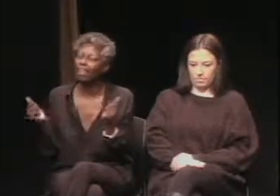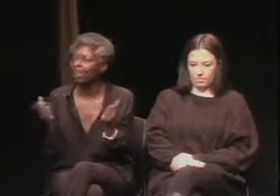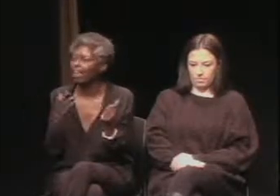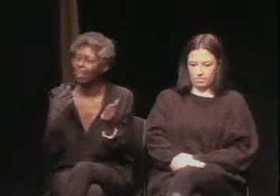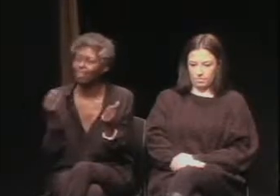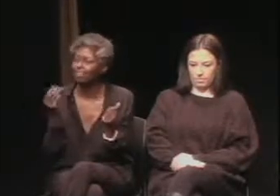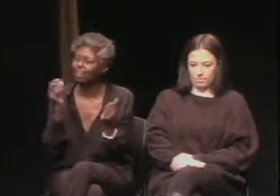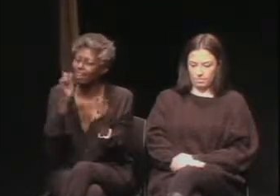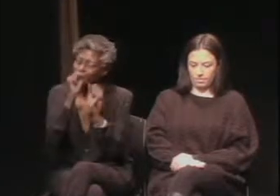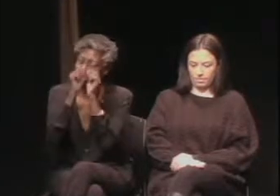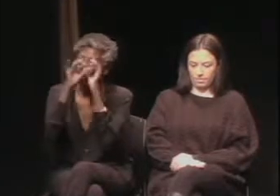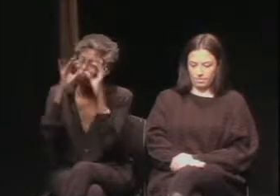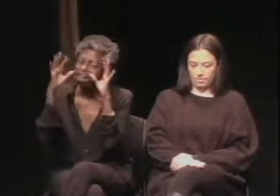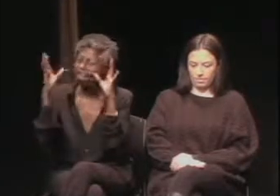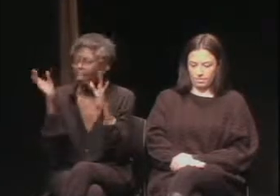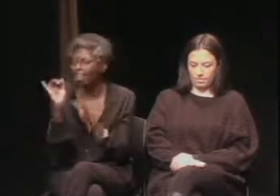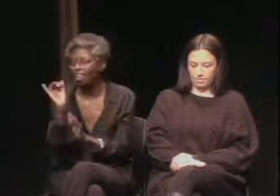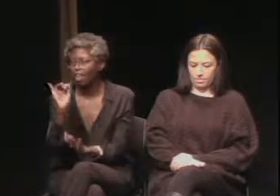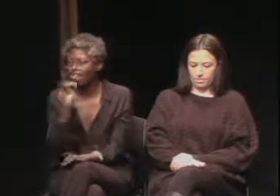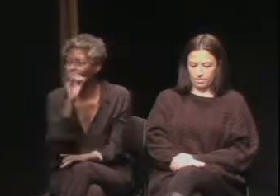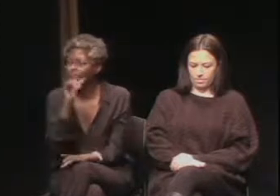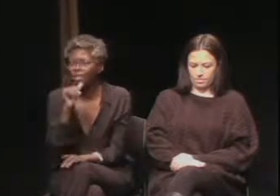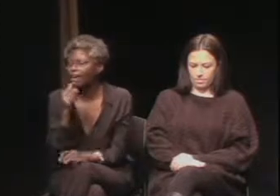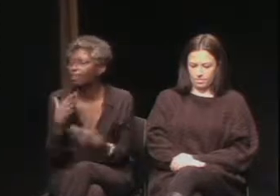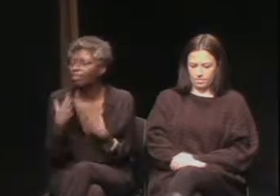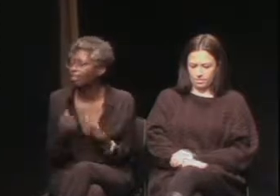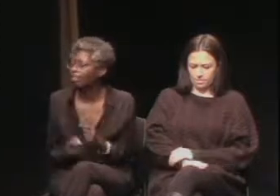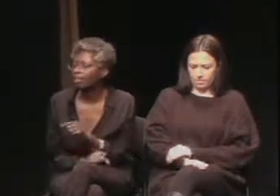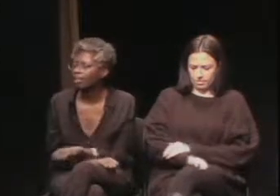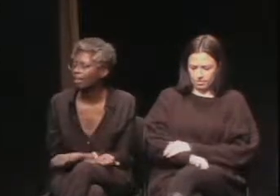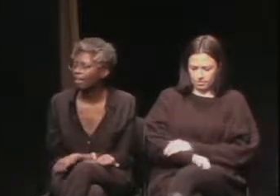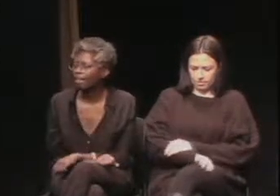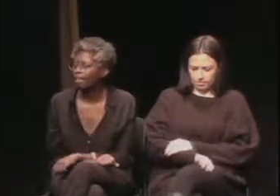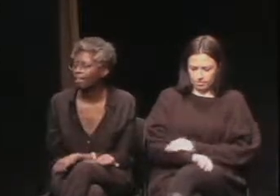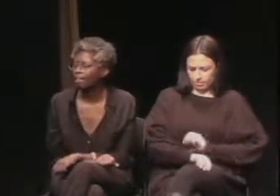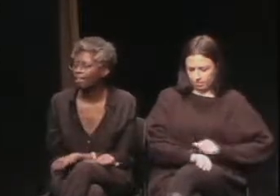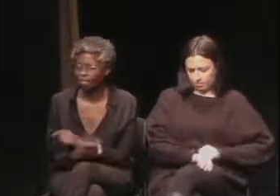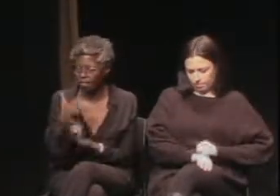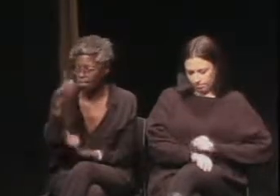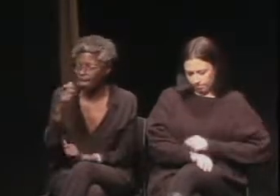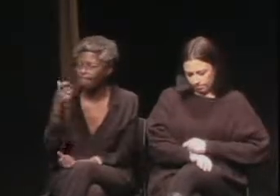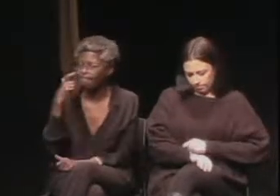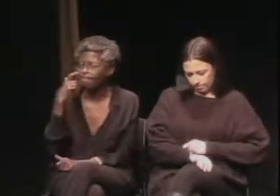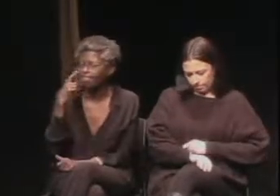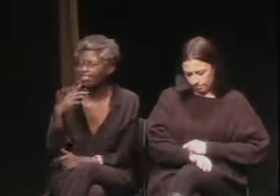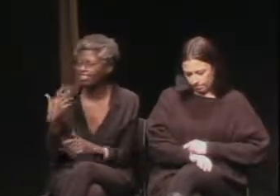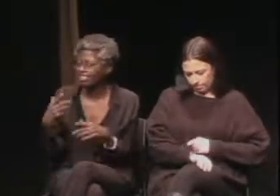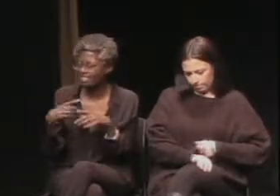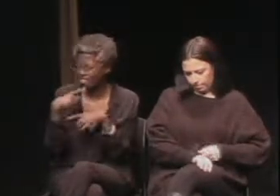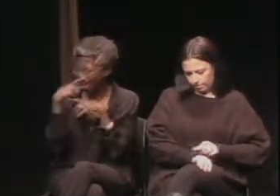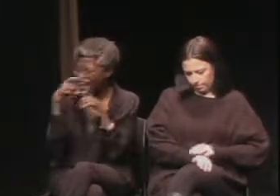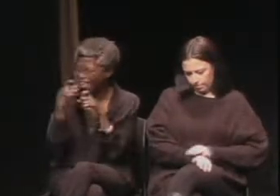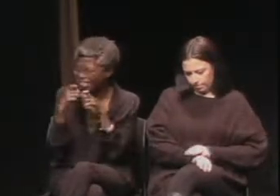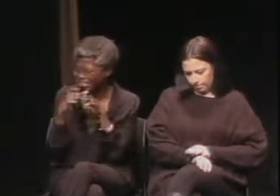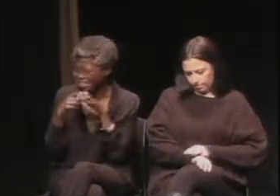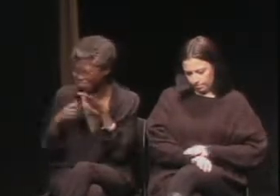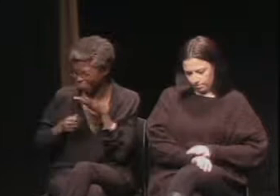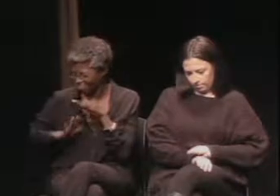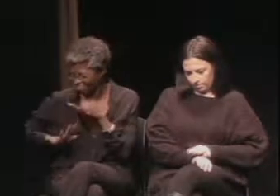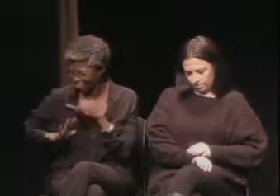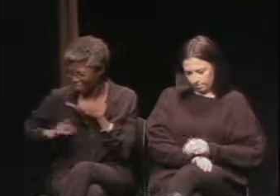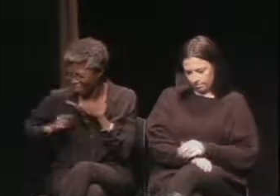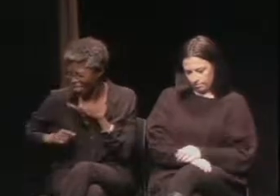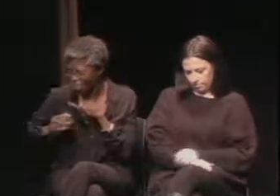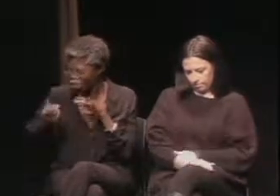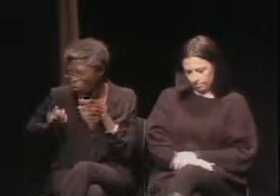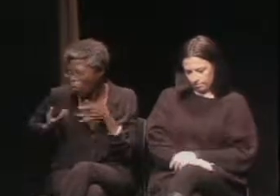know, in a way that is really unhealthy, I mm-hmm. think, because there's an ugly underbelly that we don't like to talk about. We